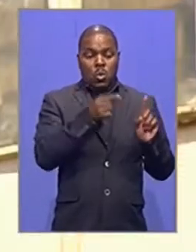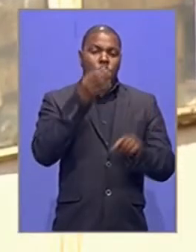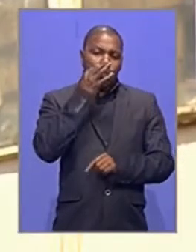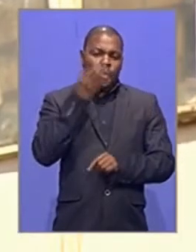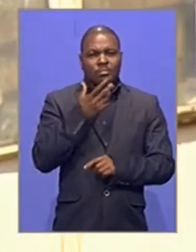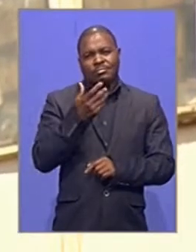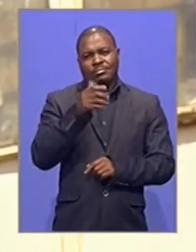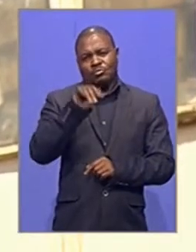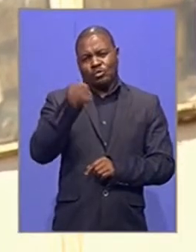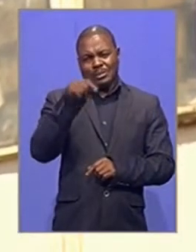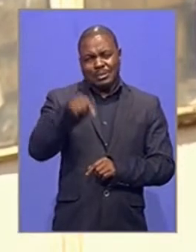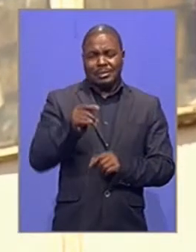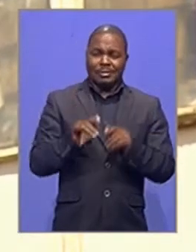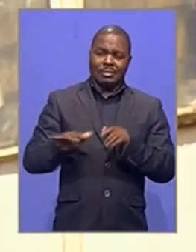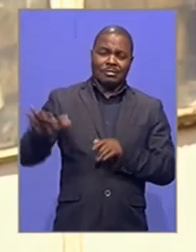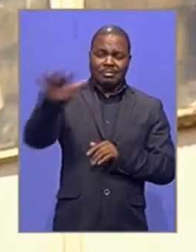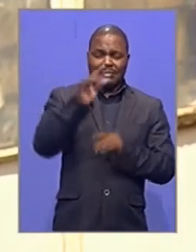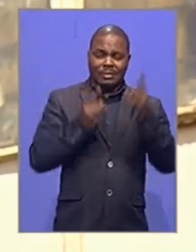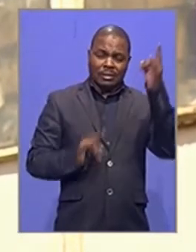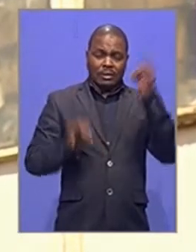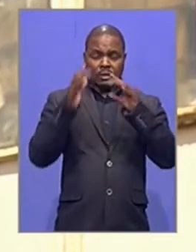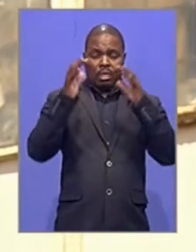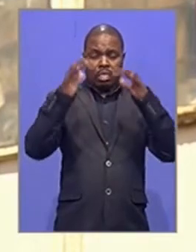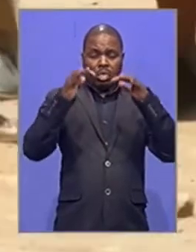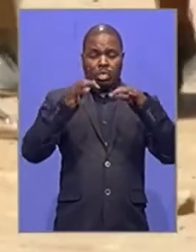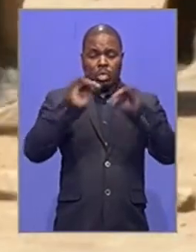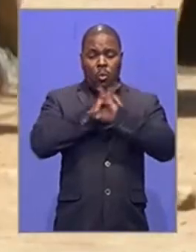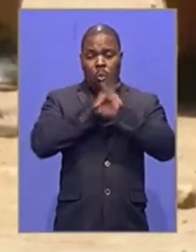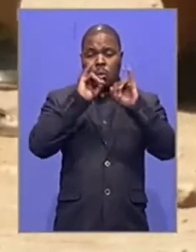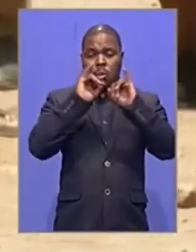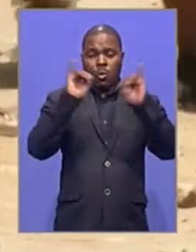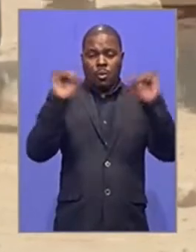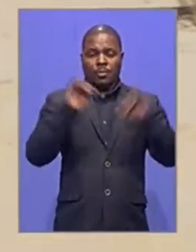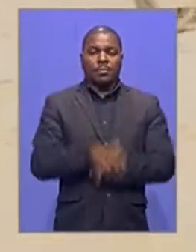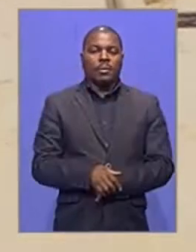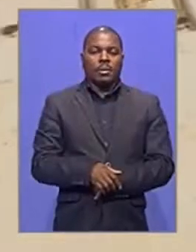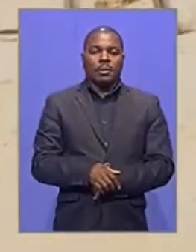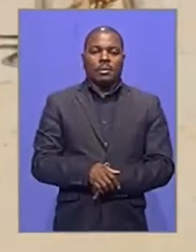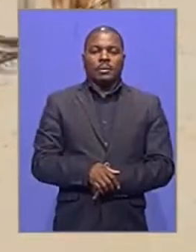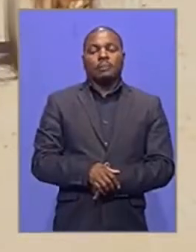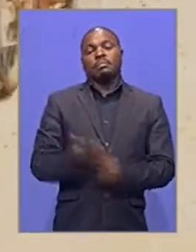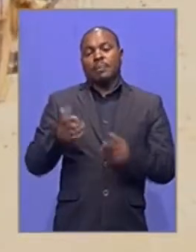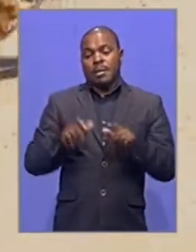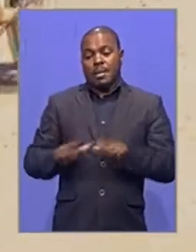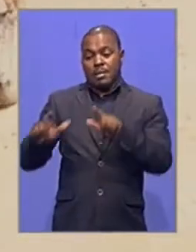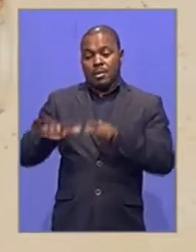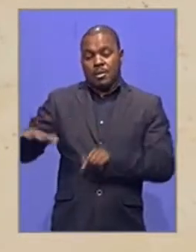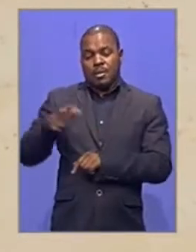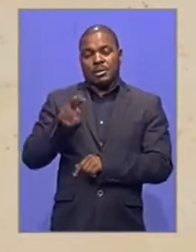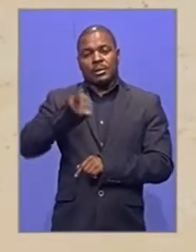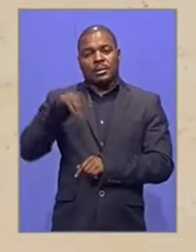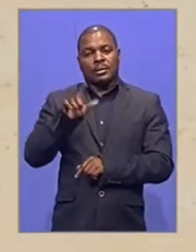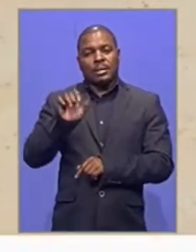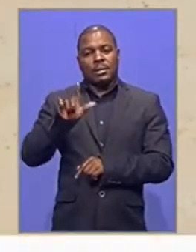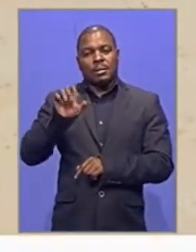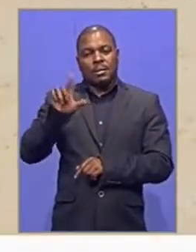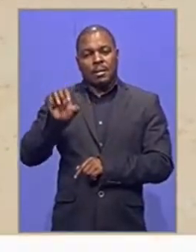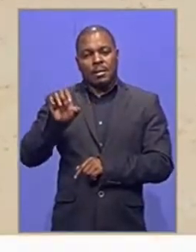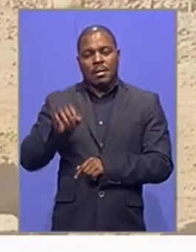ka bogareng bja toropo ya Johannesburg a shisha. Ge re leba ka Njelele ka profenseng ya Limpopo, bonkgetheng